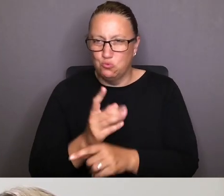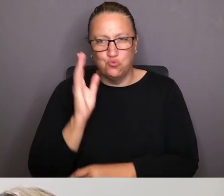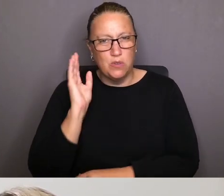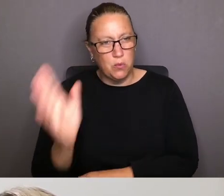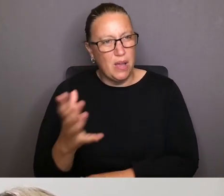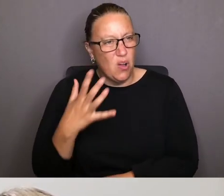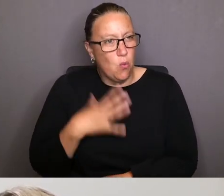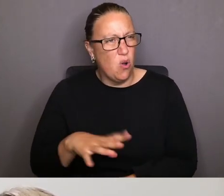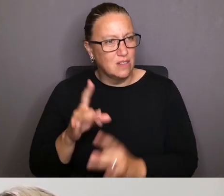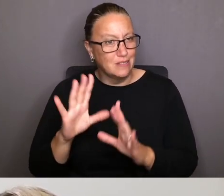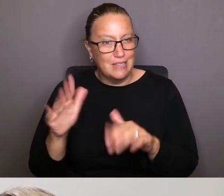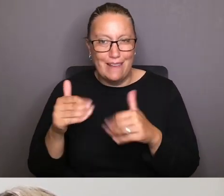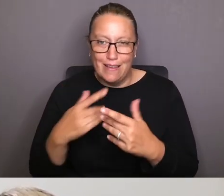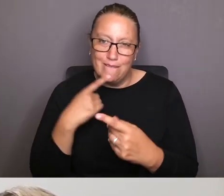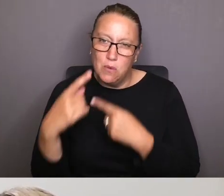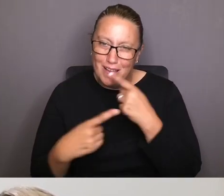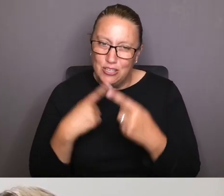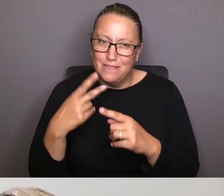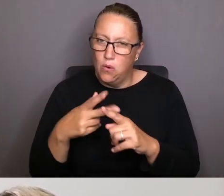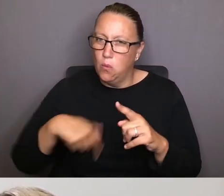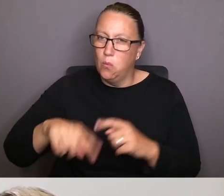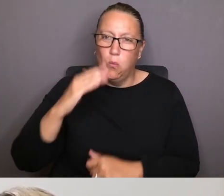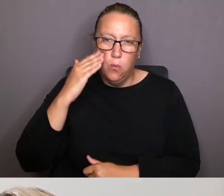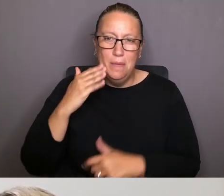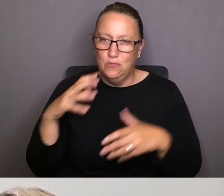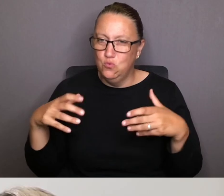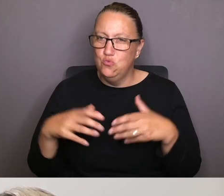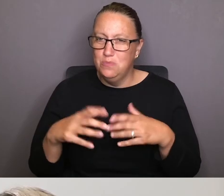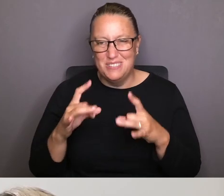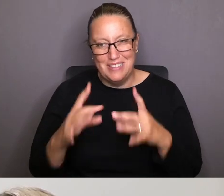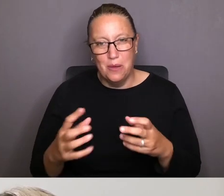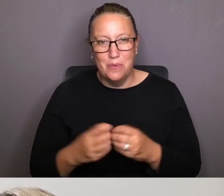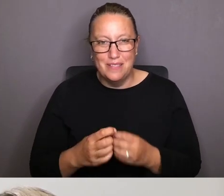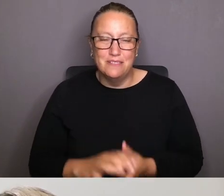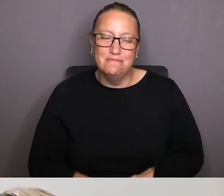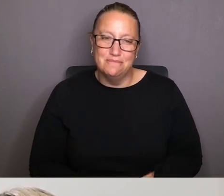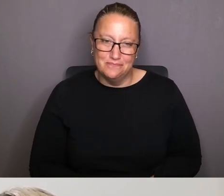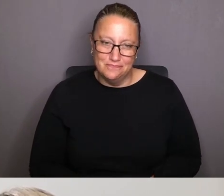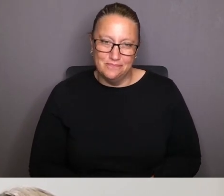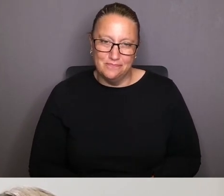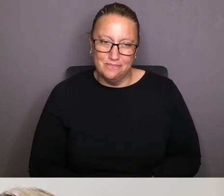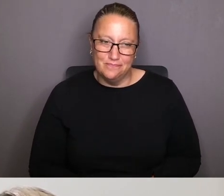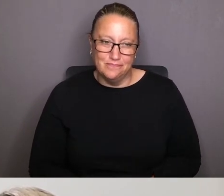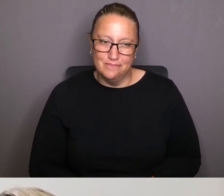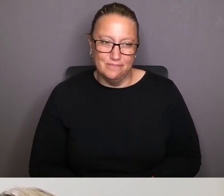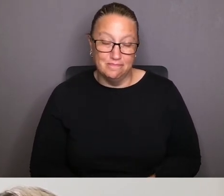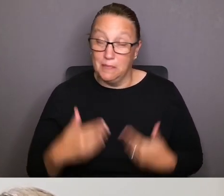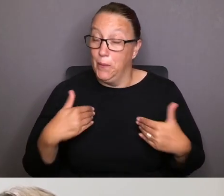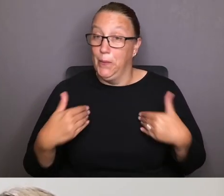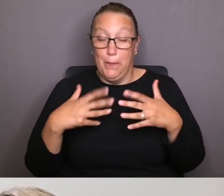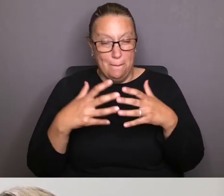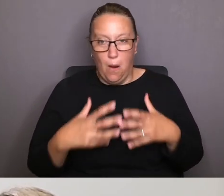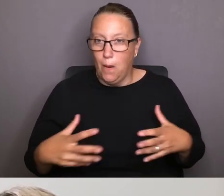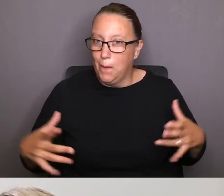some information to our women's group to start with, and it's just gone like bigger